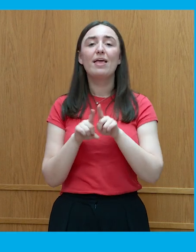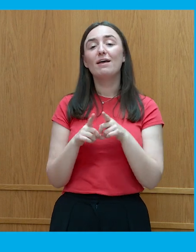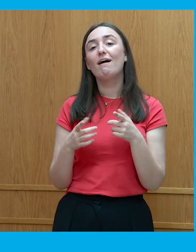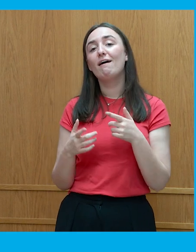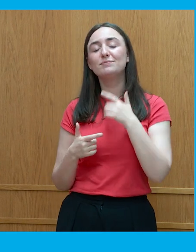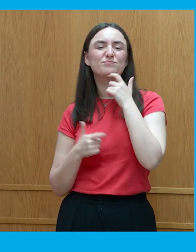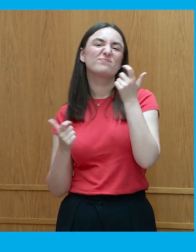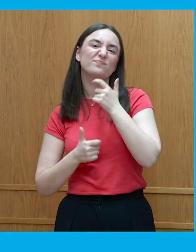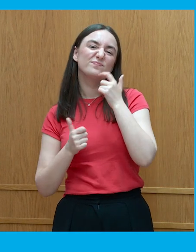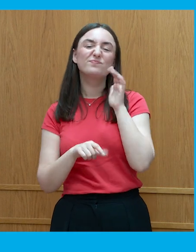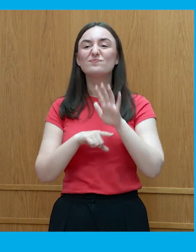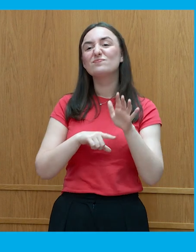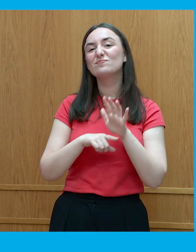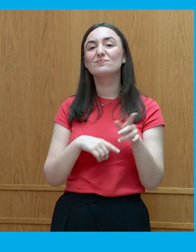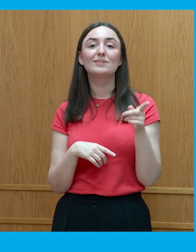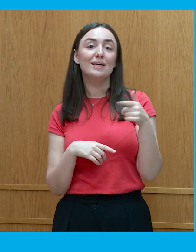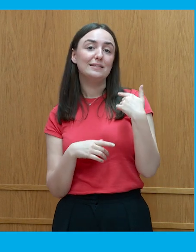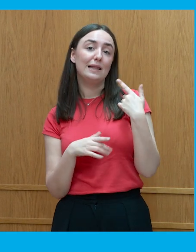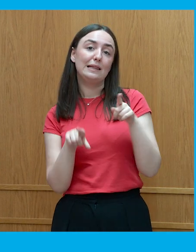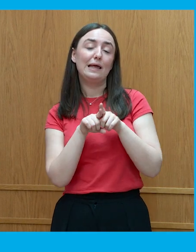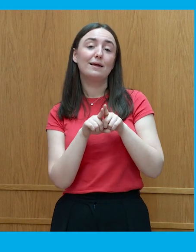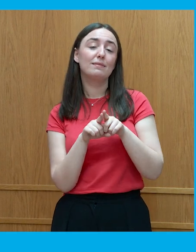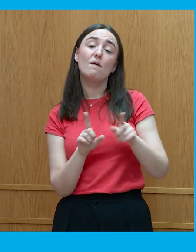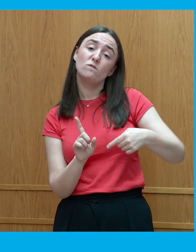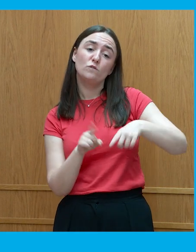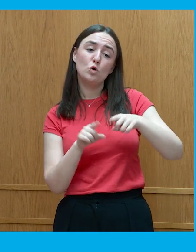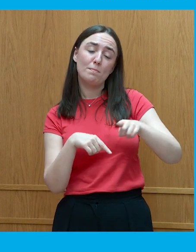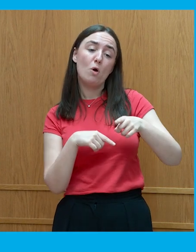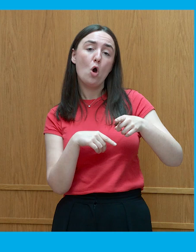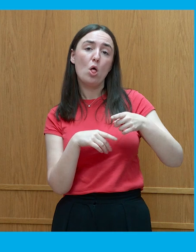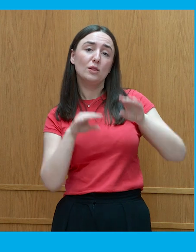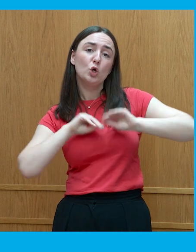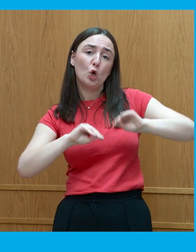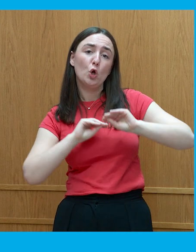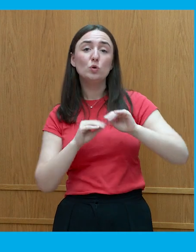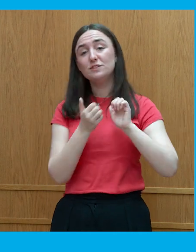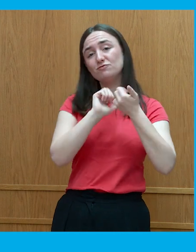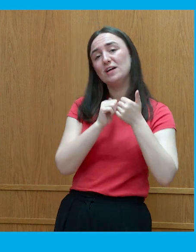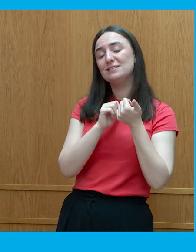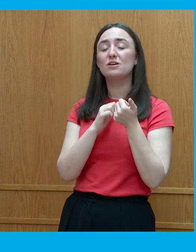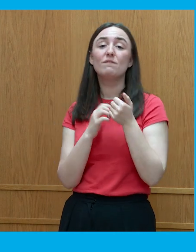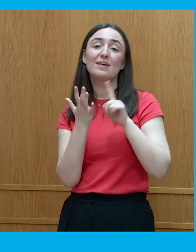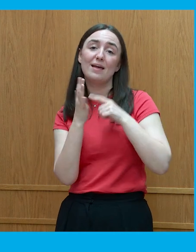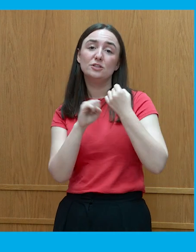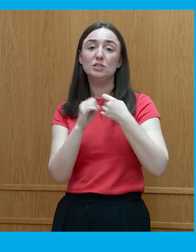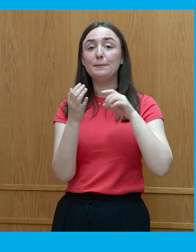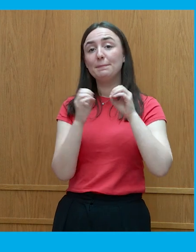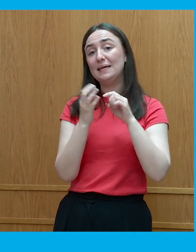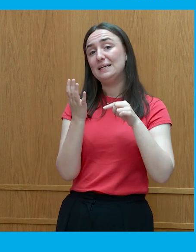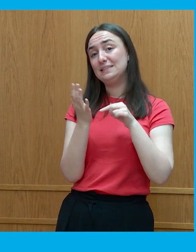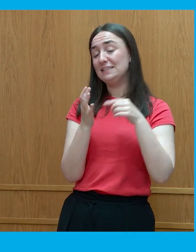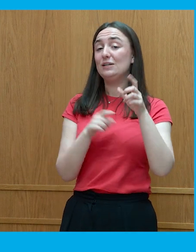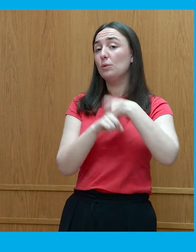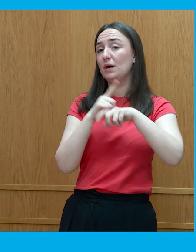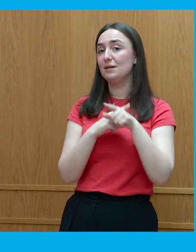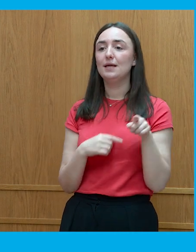and he's the football coach who's friends to the gay and lesbian community. He is the soft. He takes